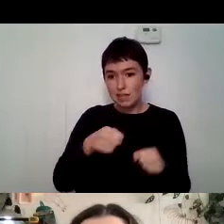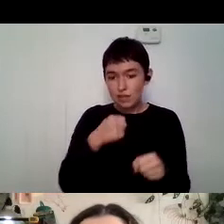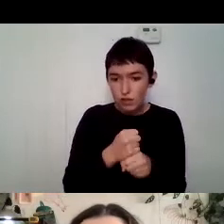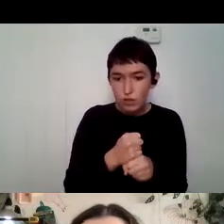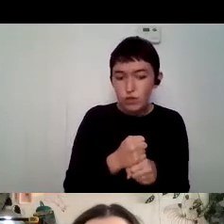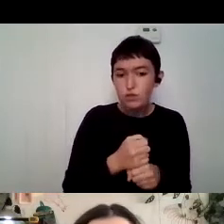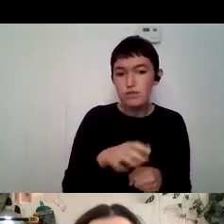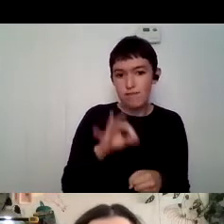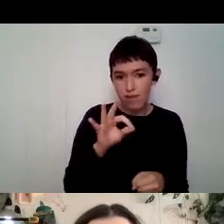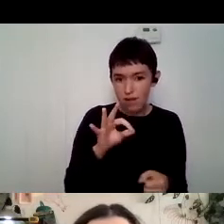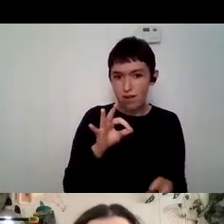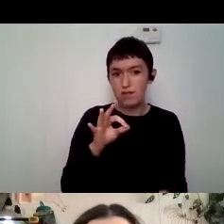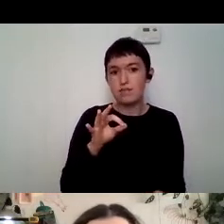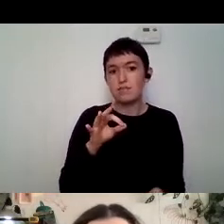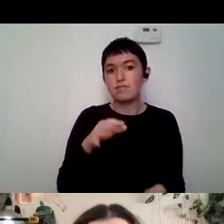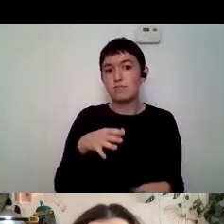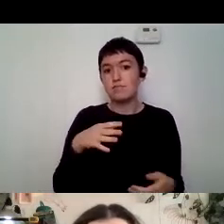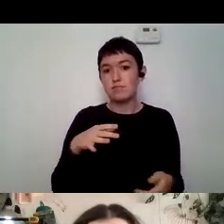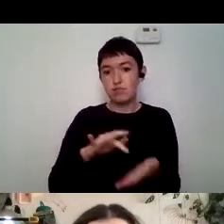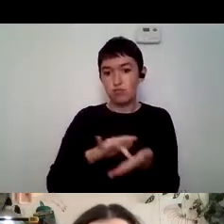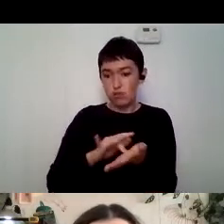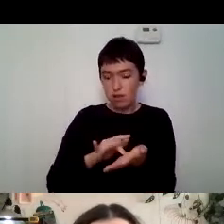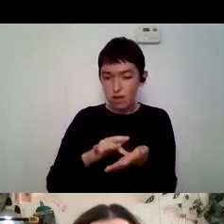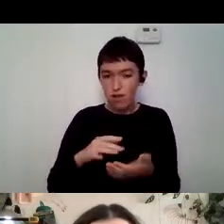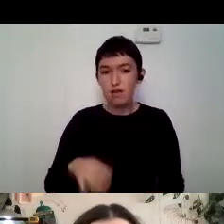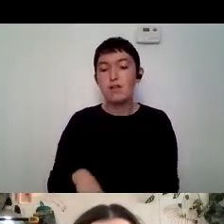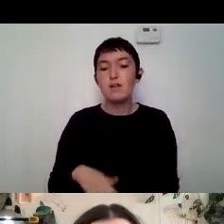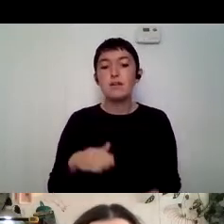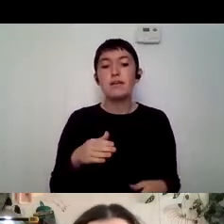discovery phase here on the left through regulatory approval.